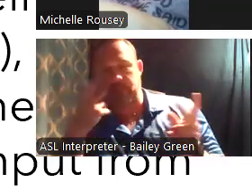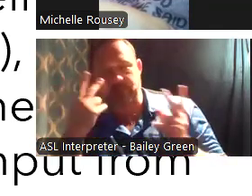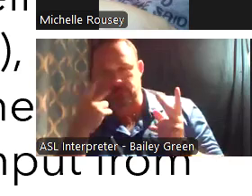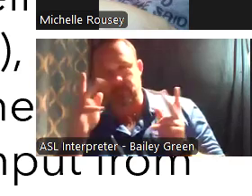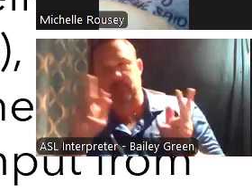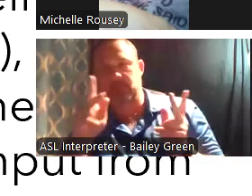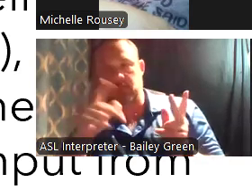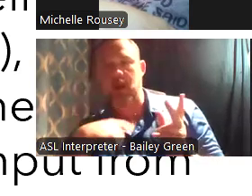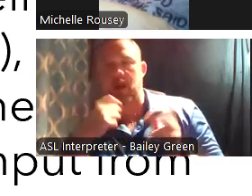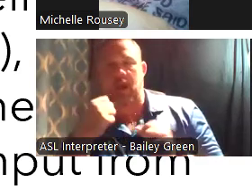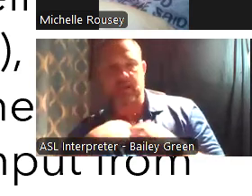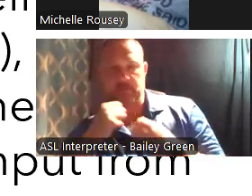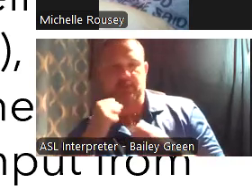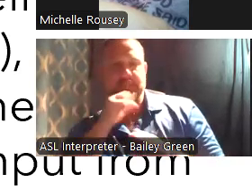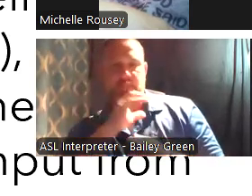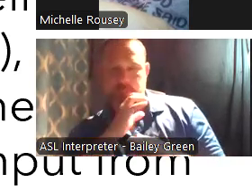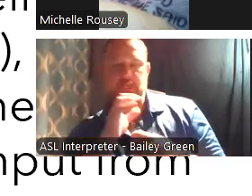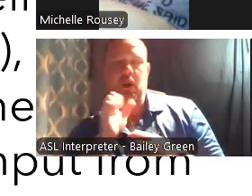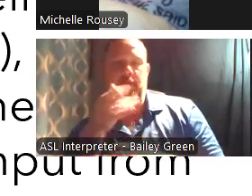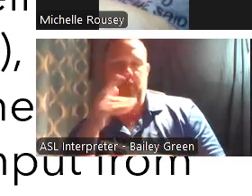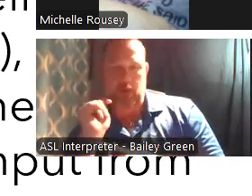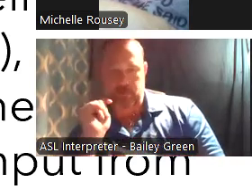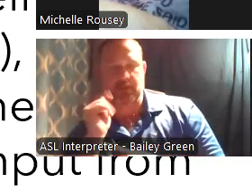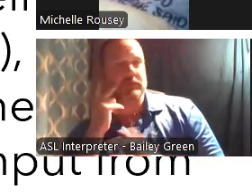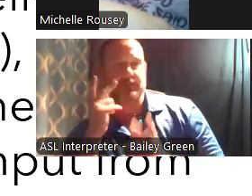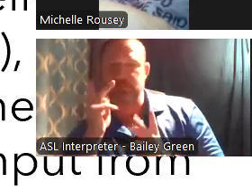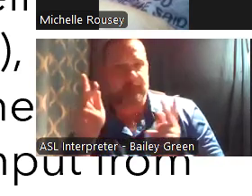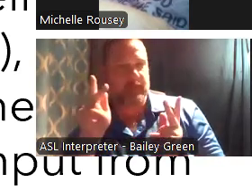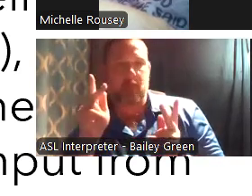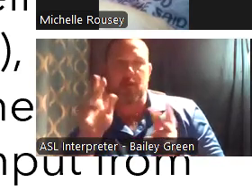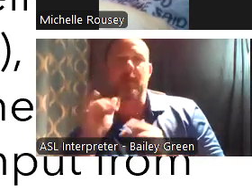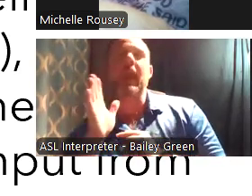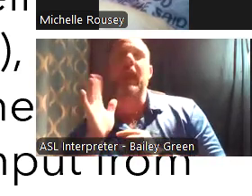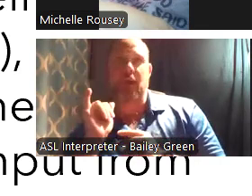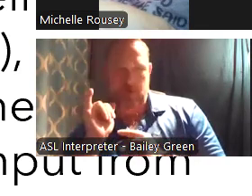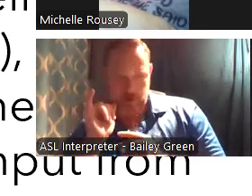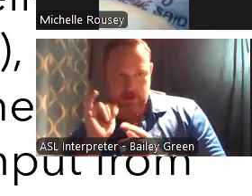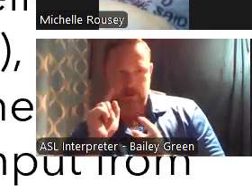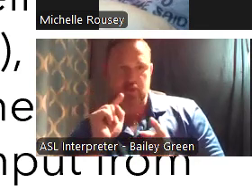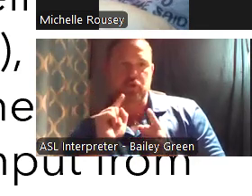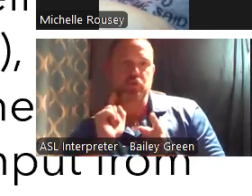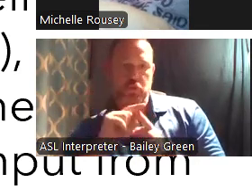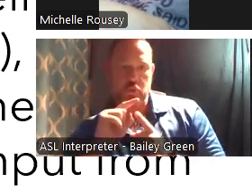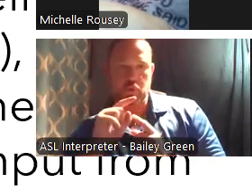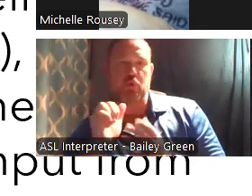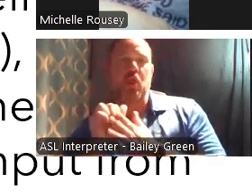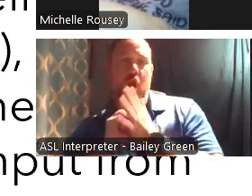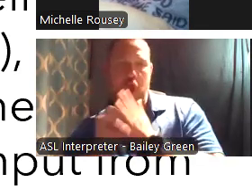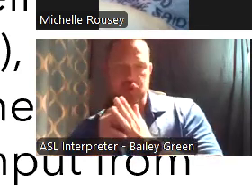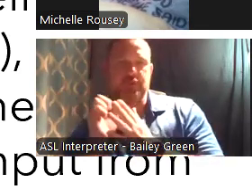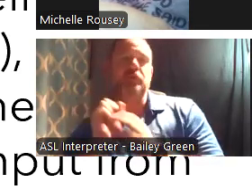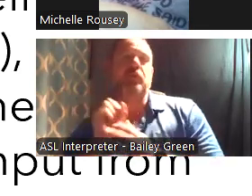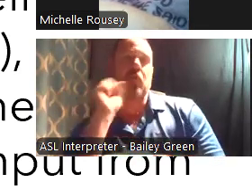in a senior apartment, and I see people barely making it to the laundry room just to take out their